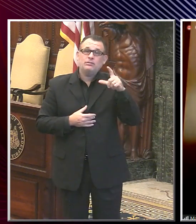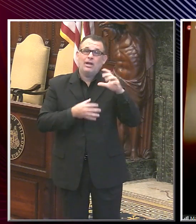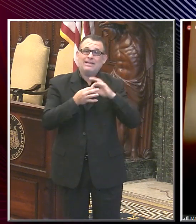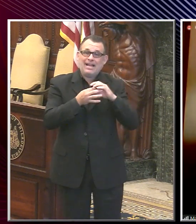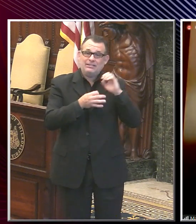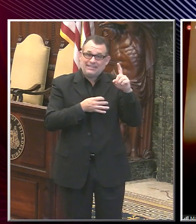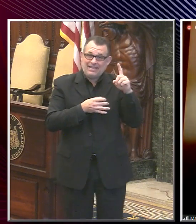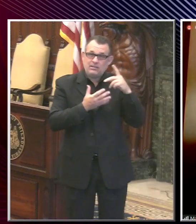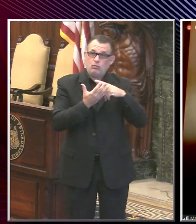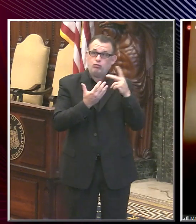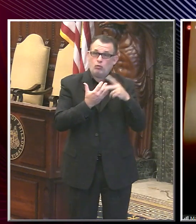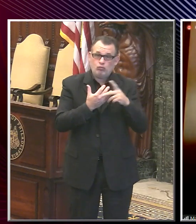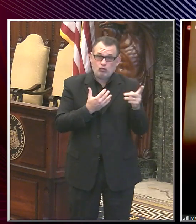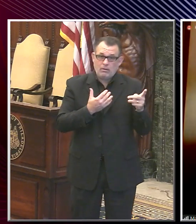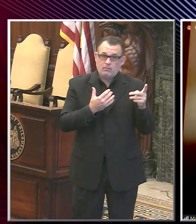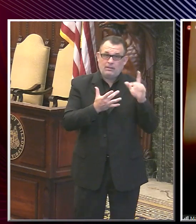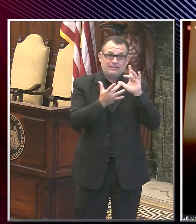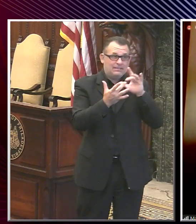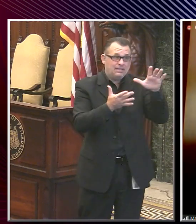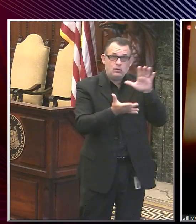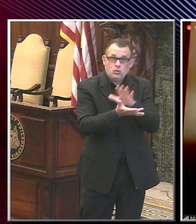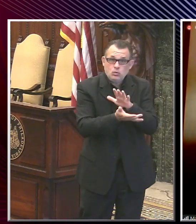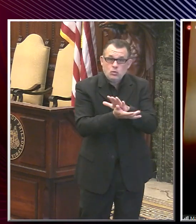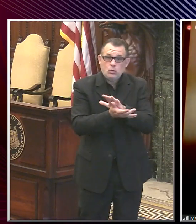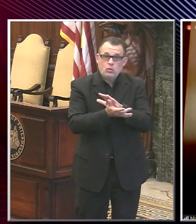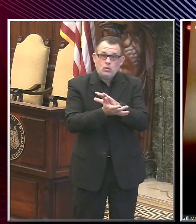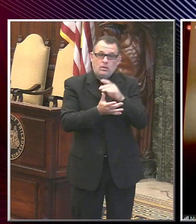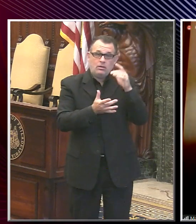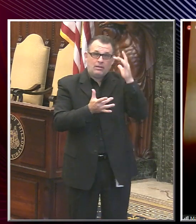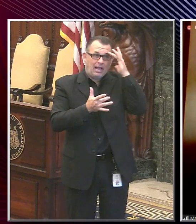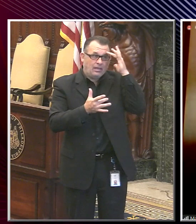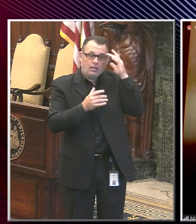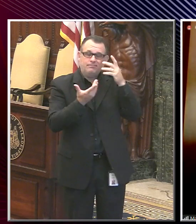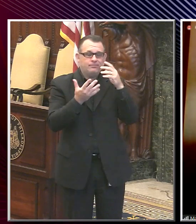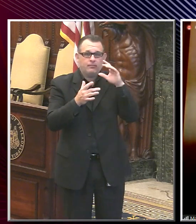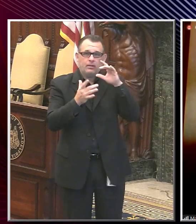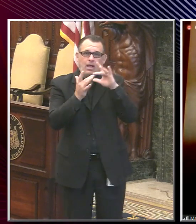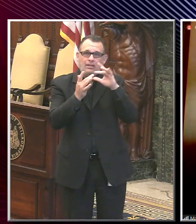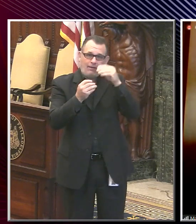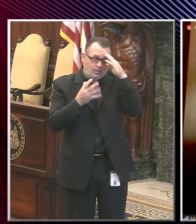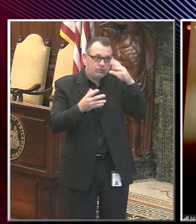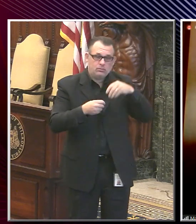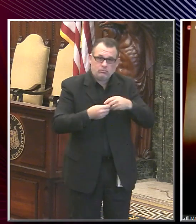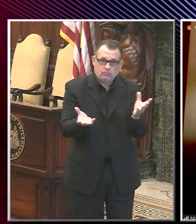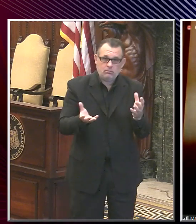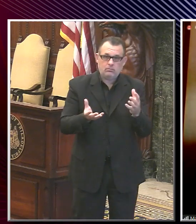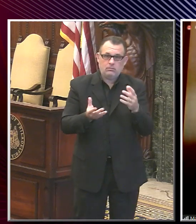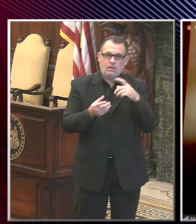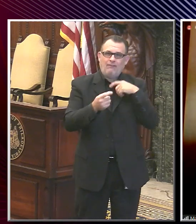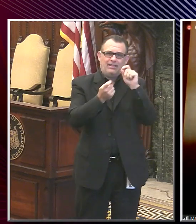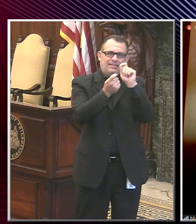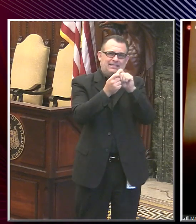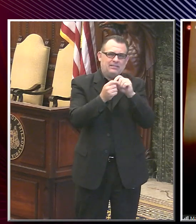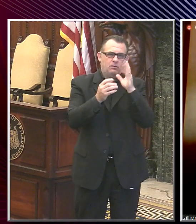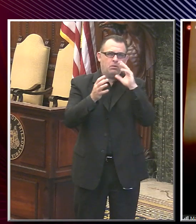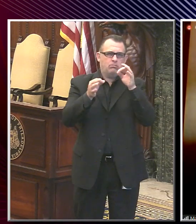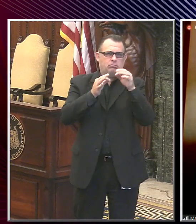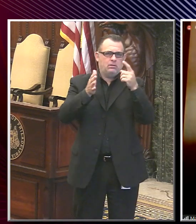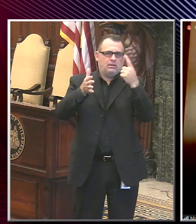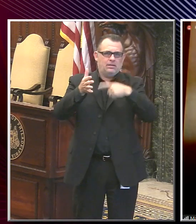contact their school and be sure to update their contact information. And we'll also have more details on that next week, so stay